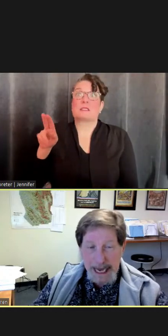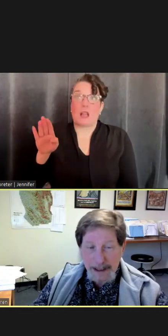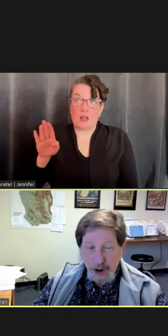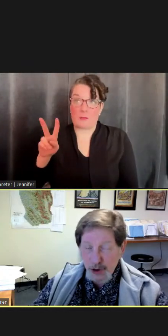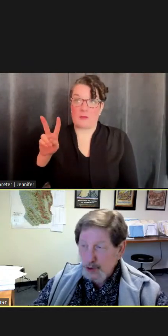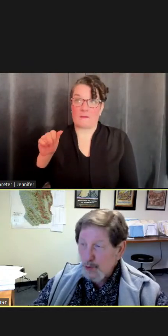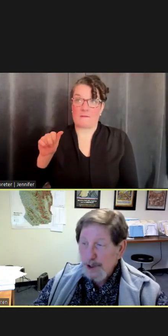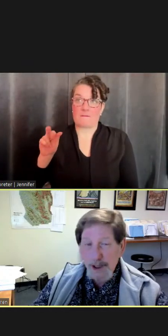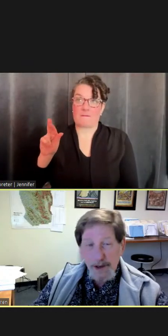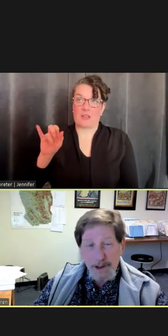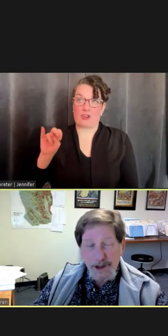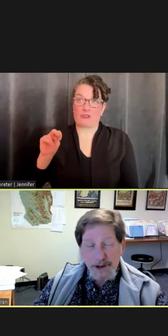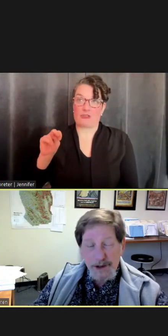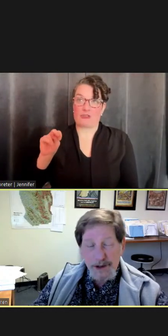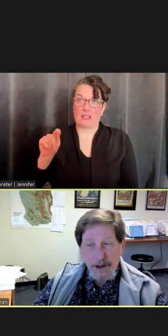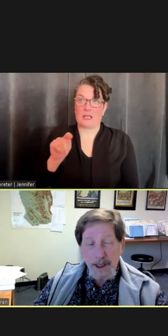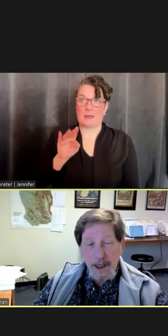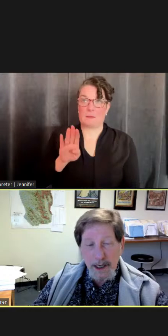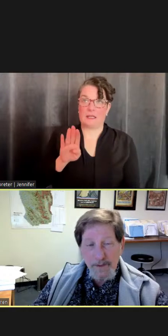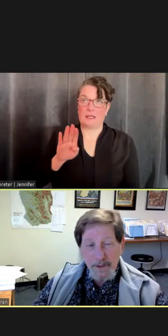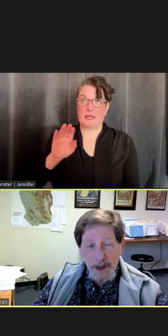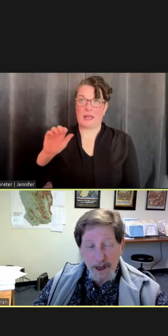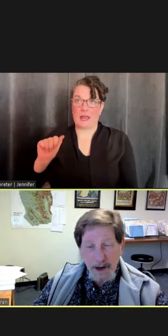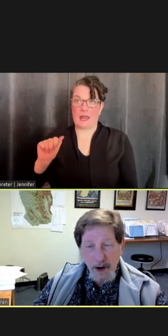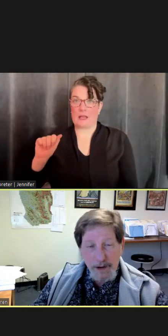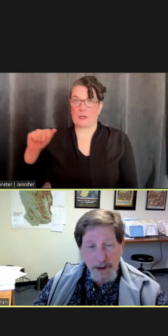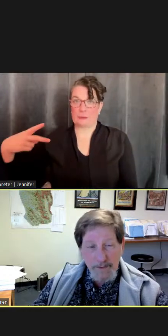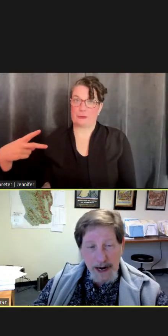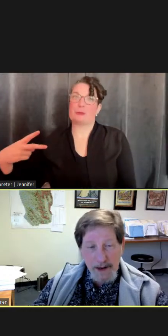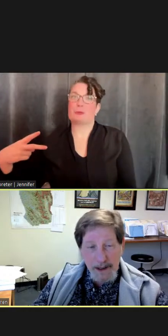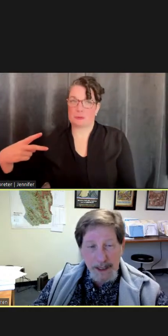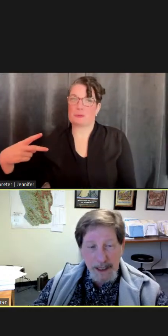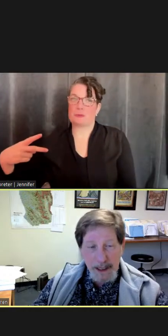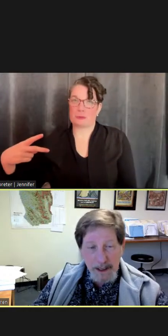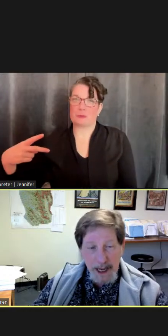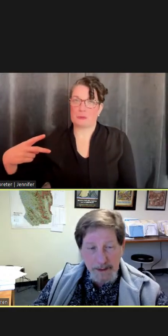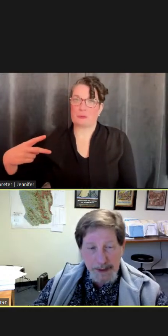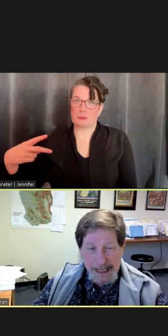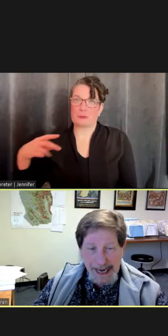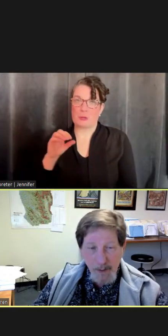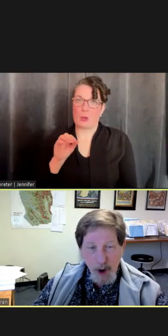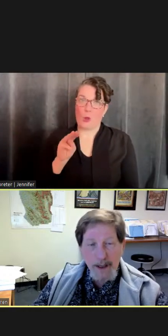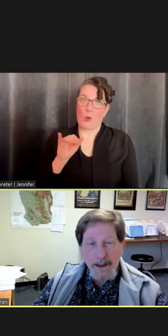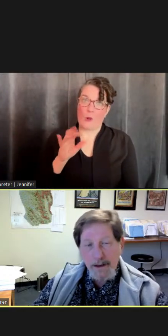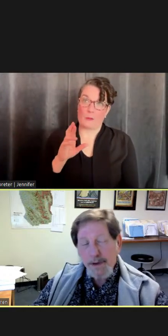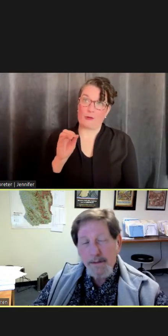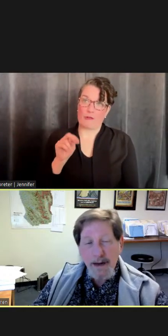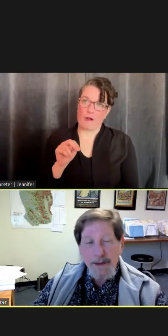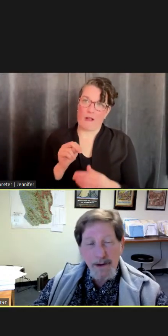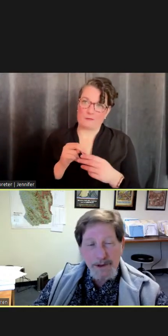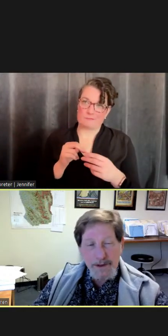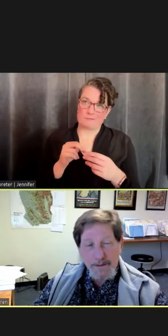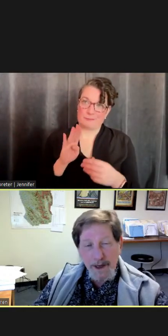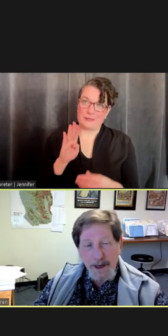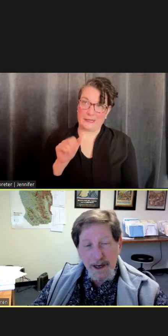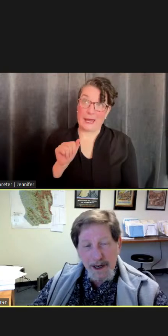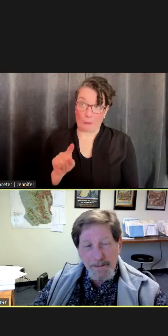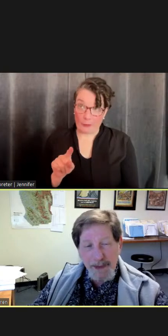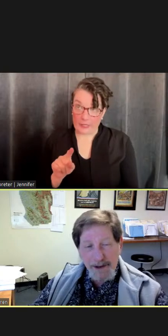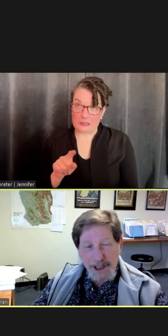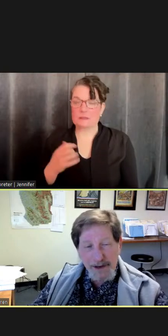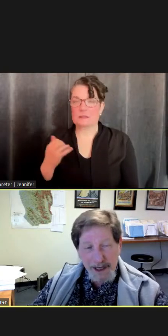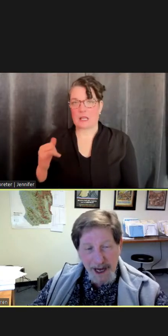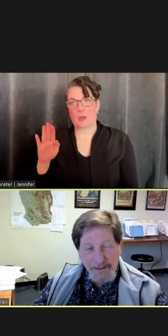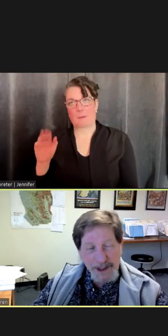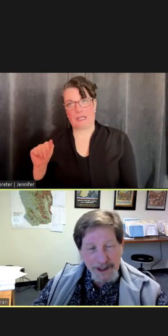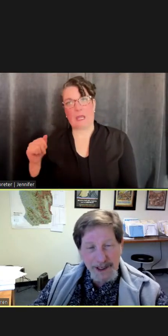of BA2, with the original Omicron variant being named BA1. They'll probably come out with some